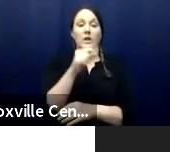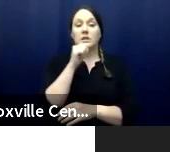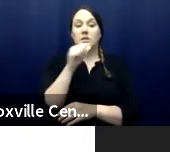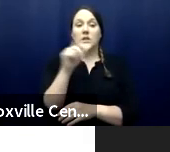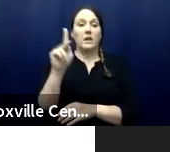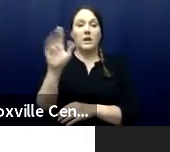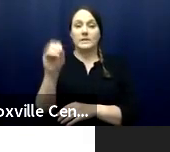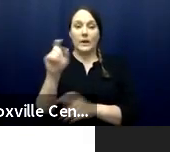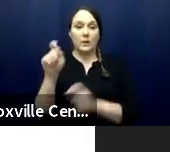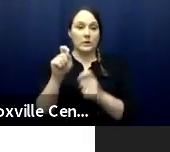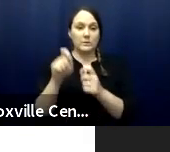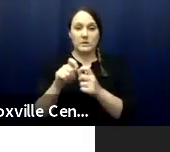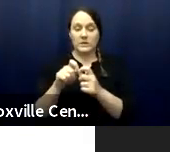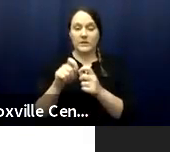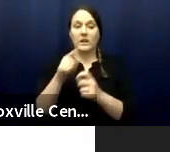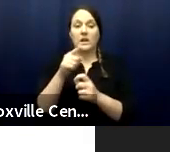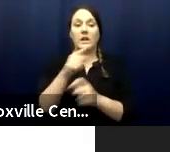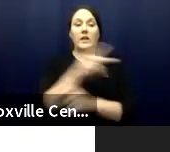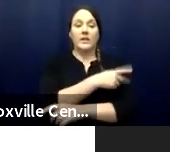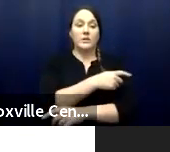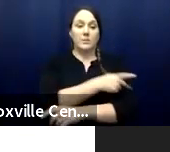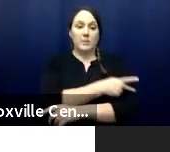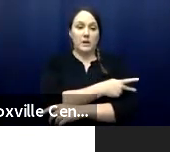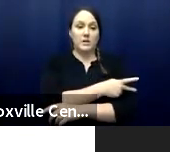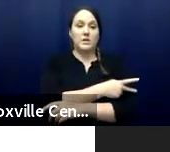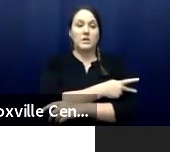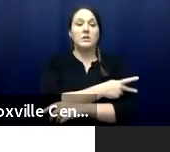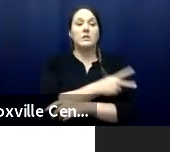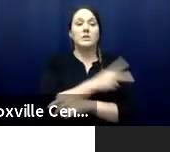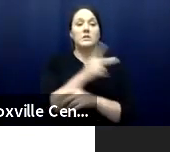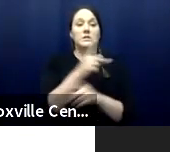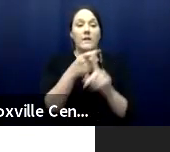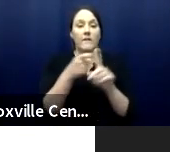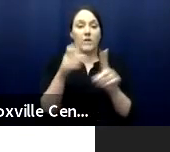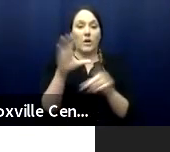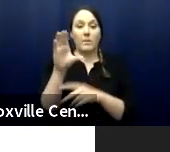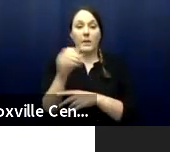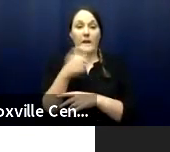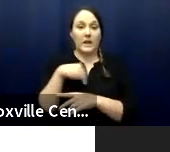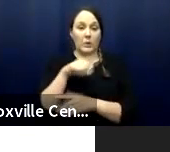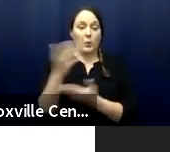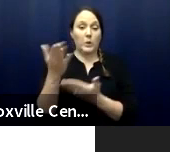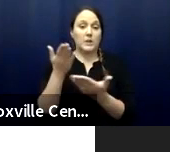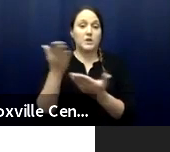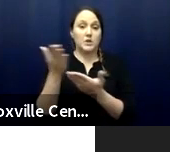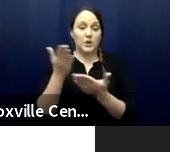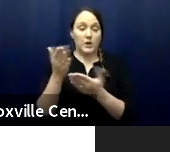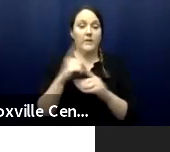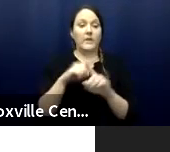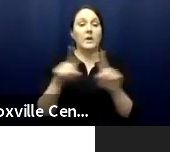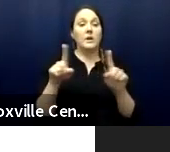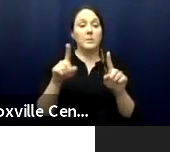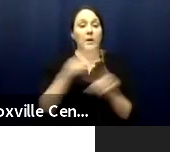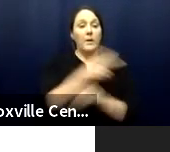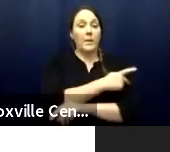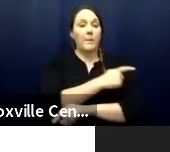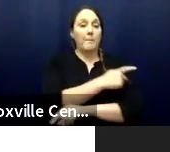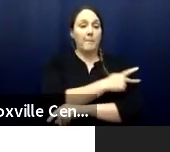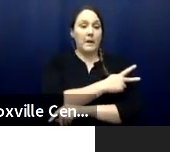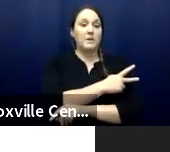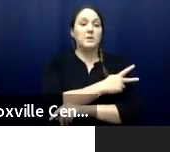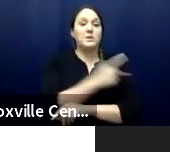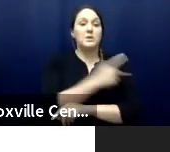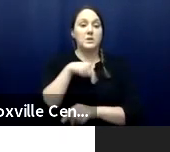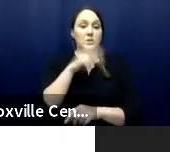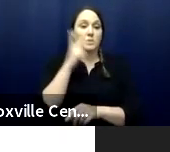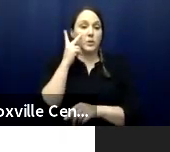County specifically. These are patients that, for the counties that we serve, but the patients that we see